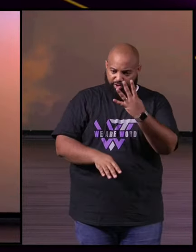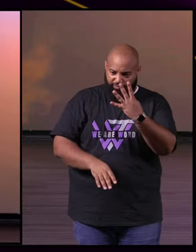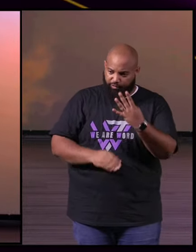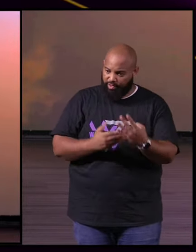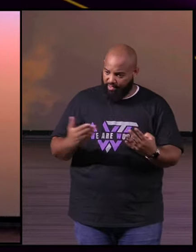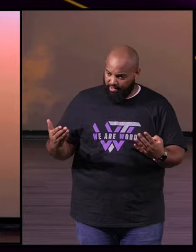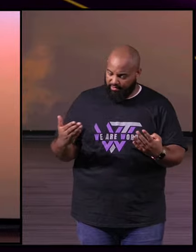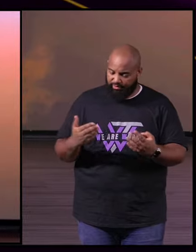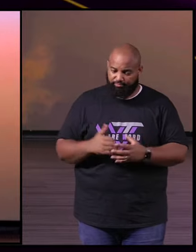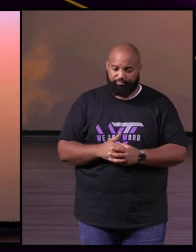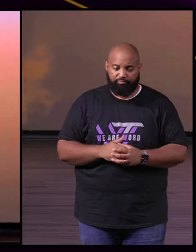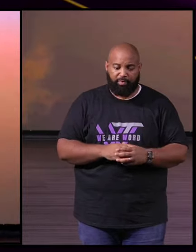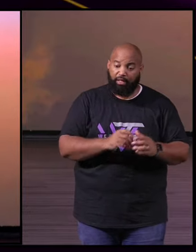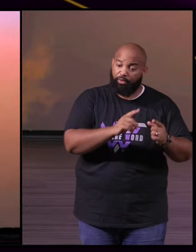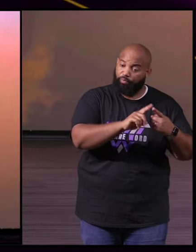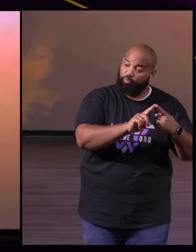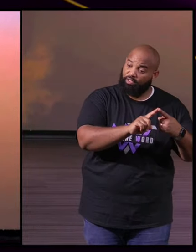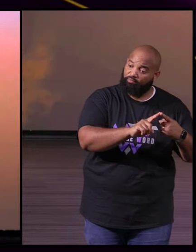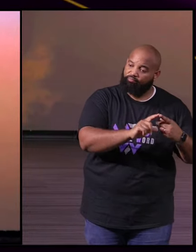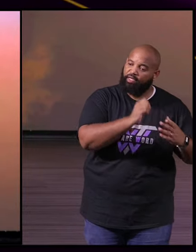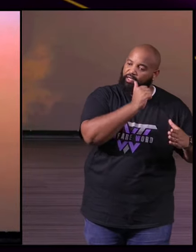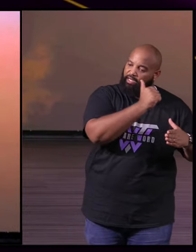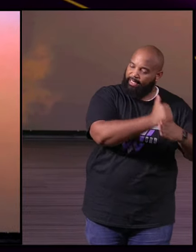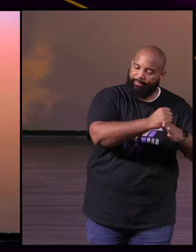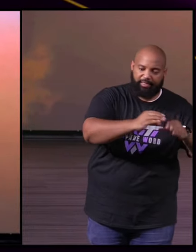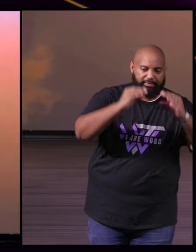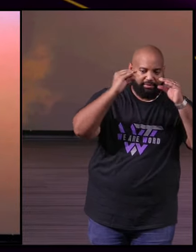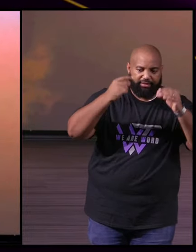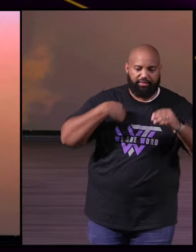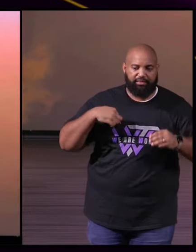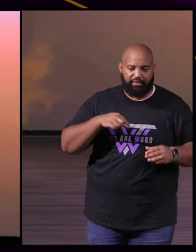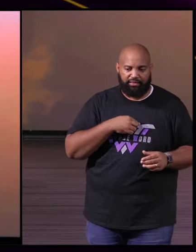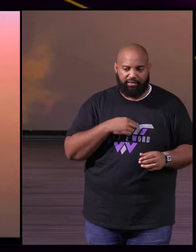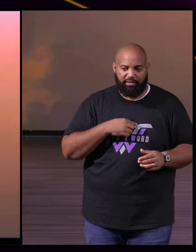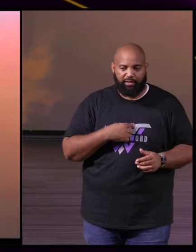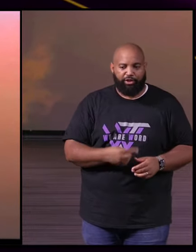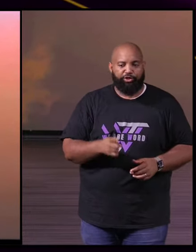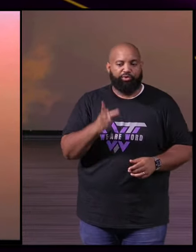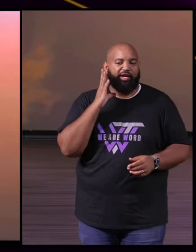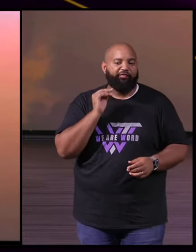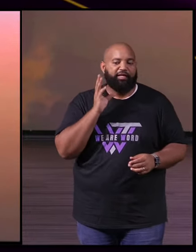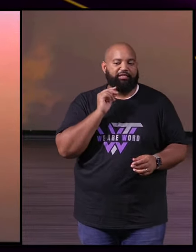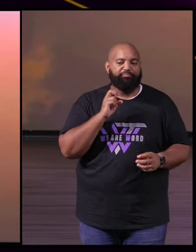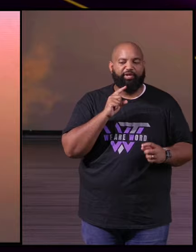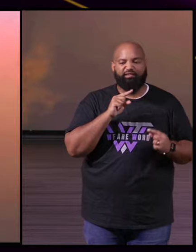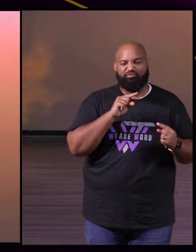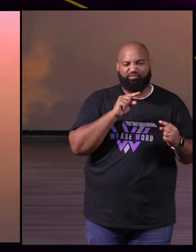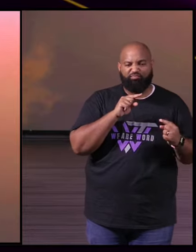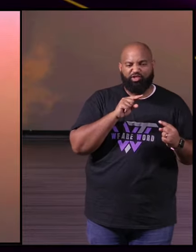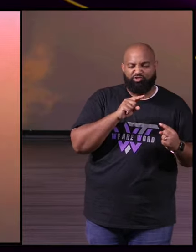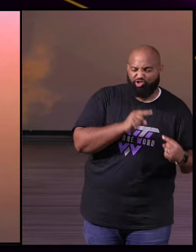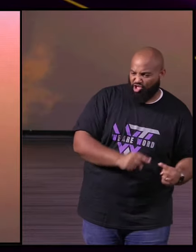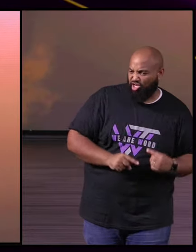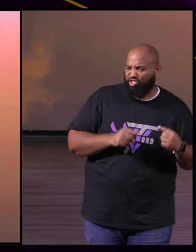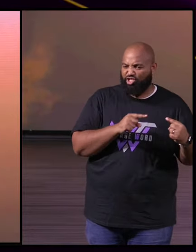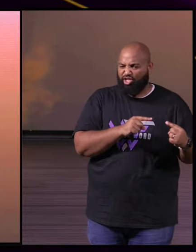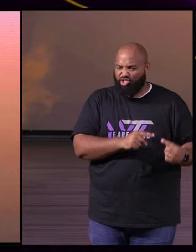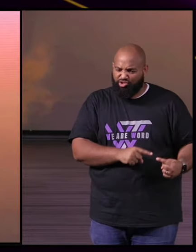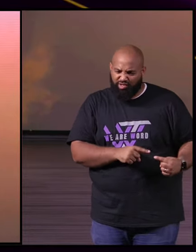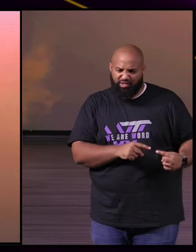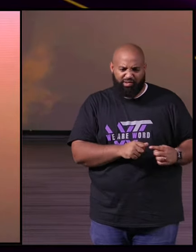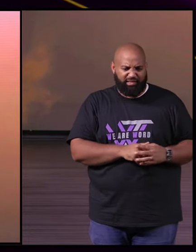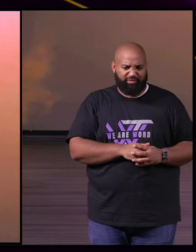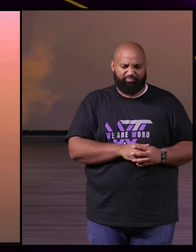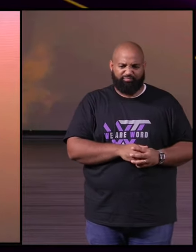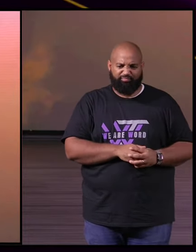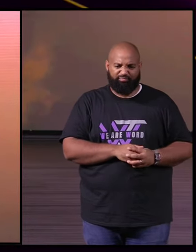text is that there is an imposed dilemma. Everybody say a dilemma. Verse number 10, it